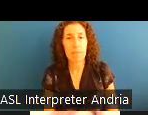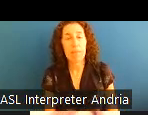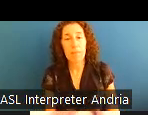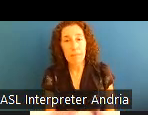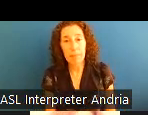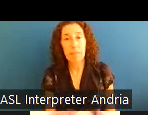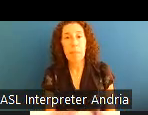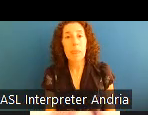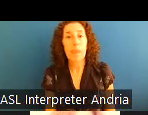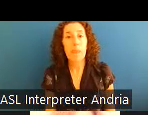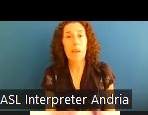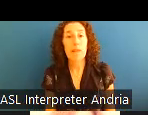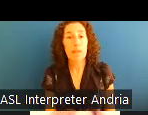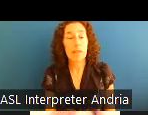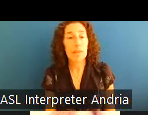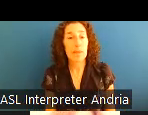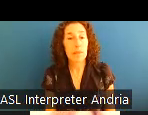contact information.